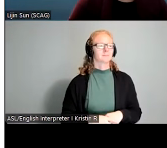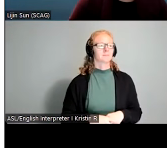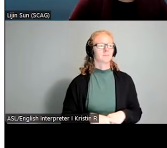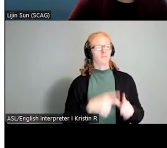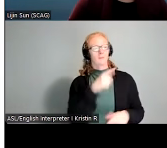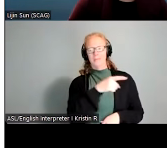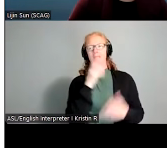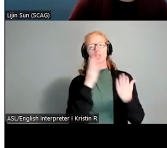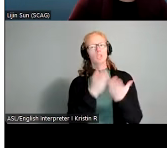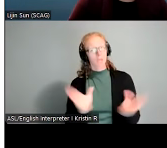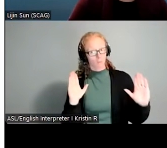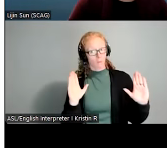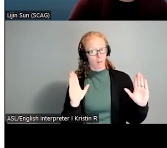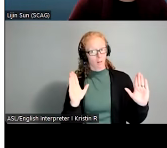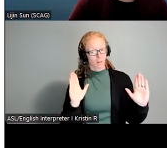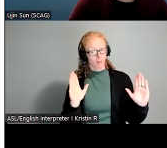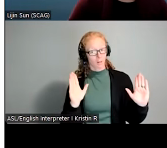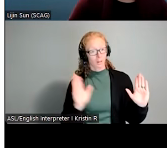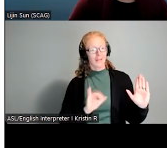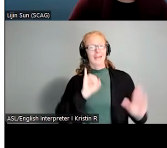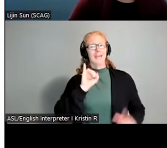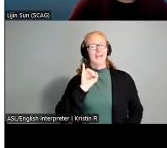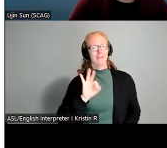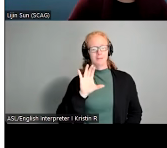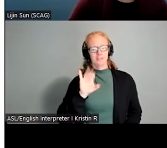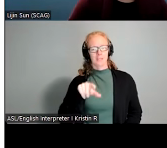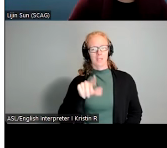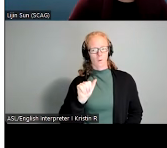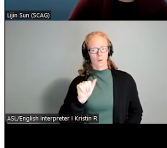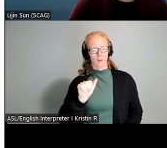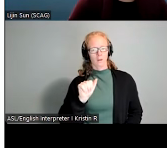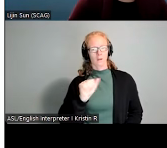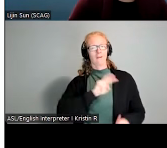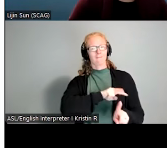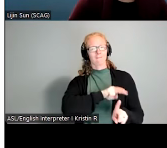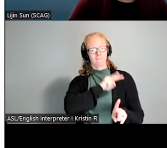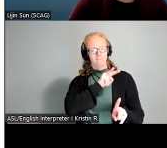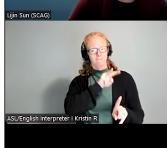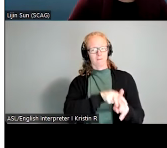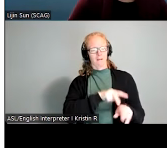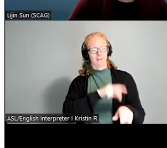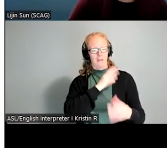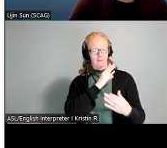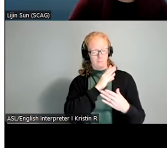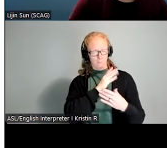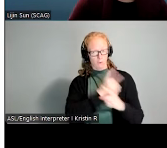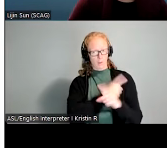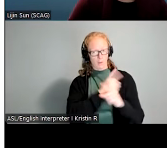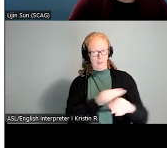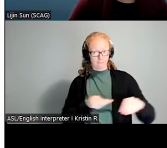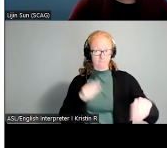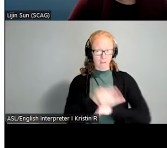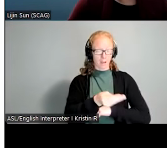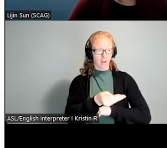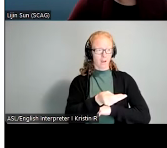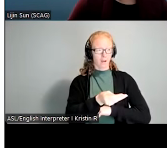in general, if a CEQA notice is properly filed, the time window for bringing a legal challenge is